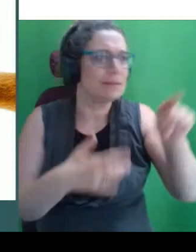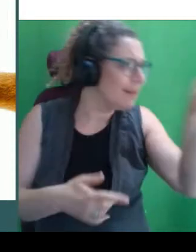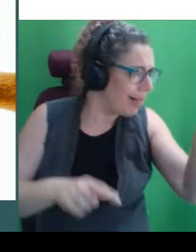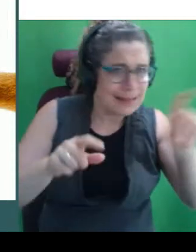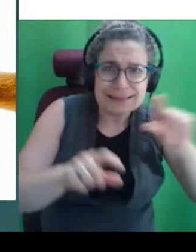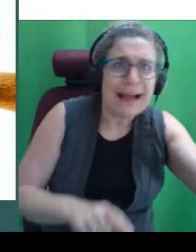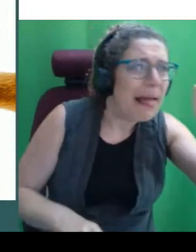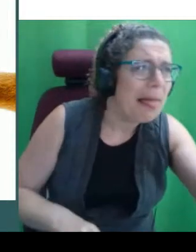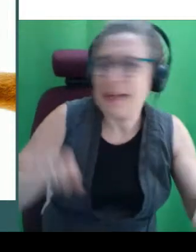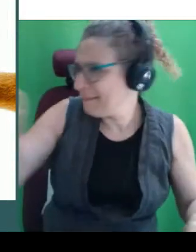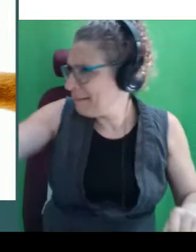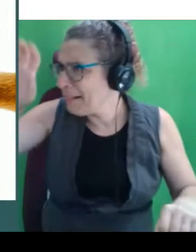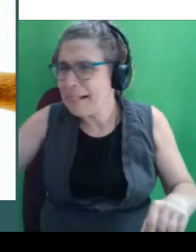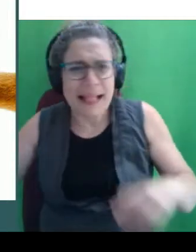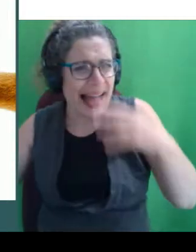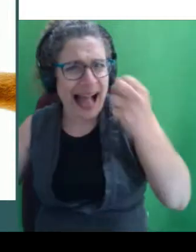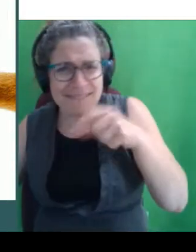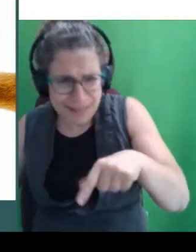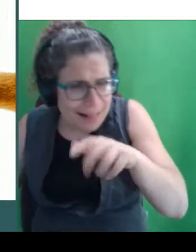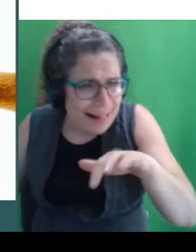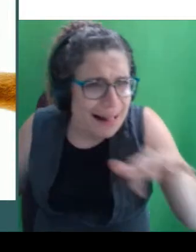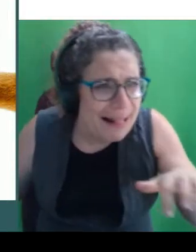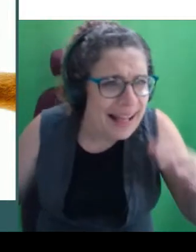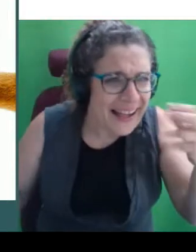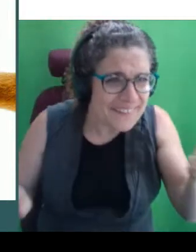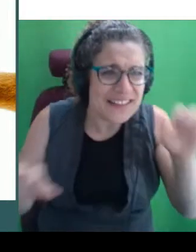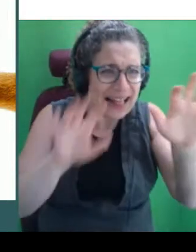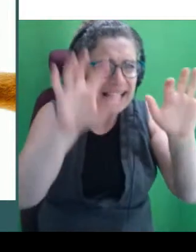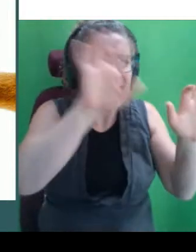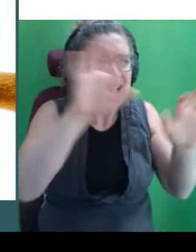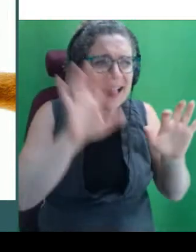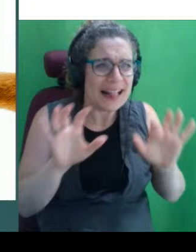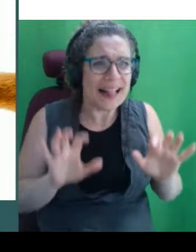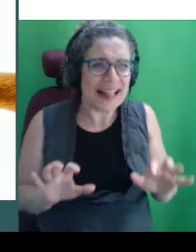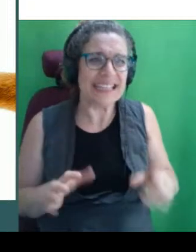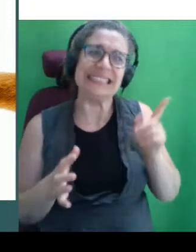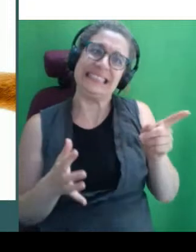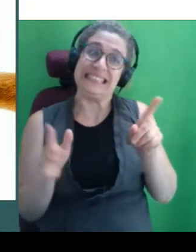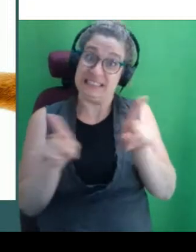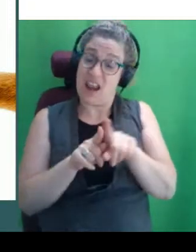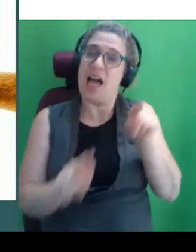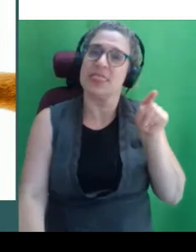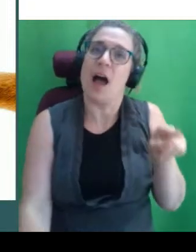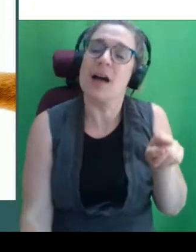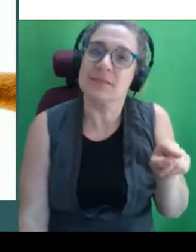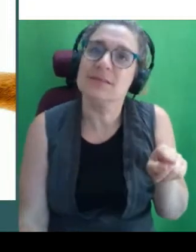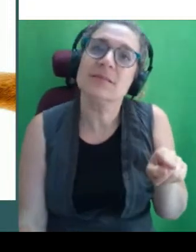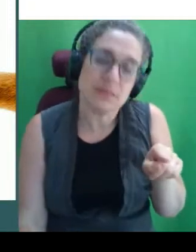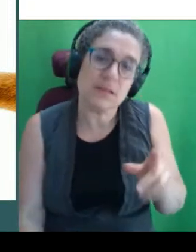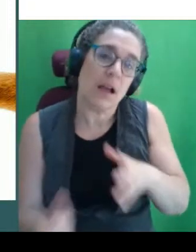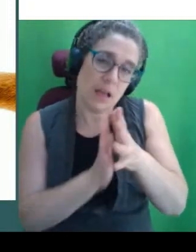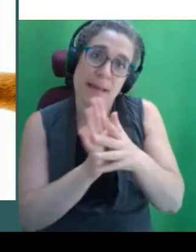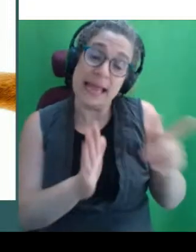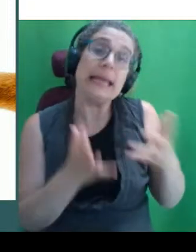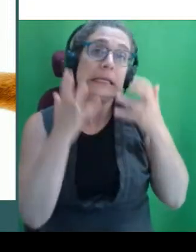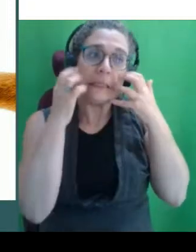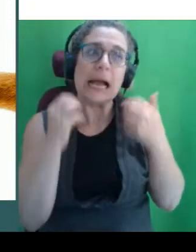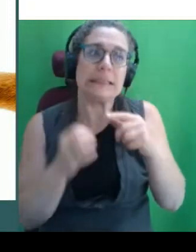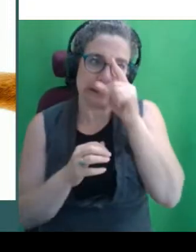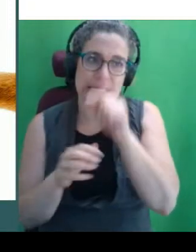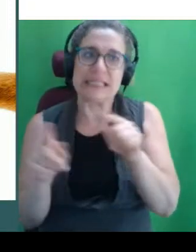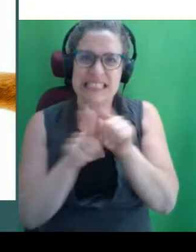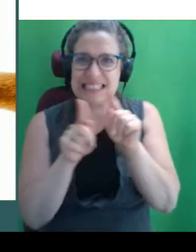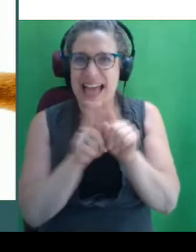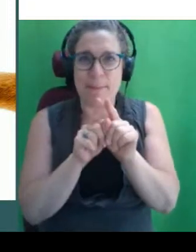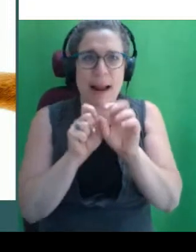glitter mess. So cat allergen can be quite sticky, and it gets everywhere,